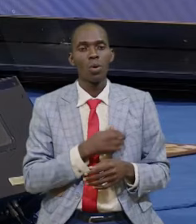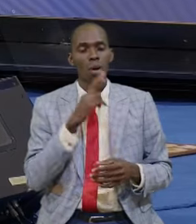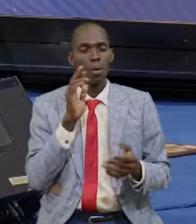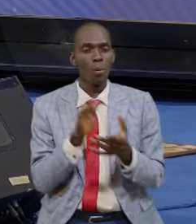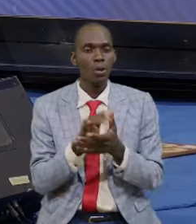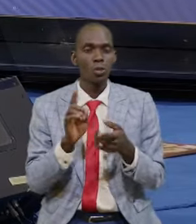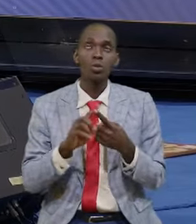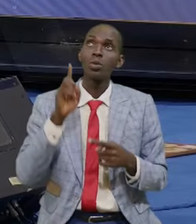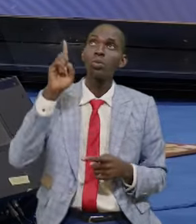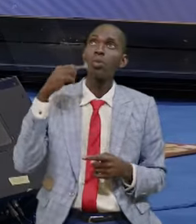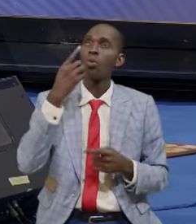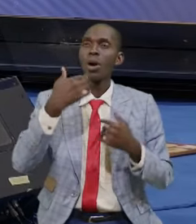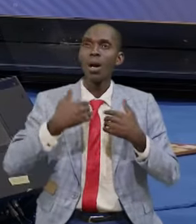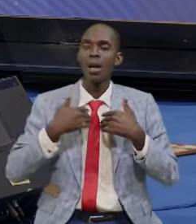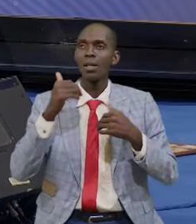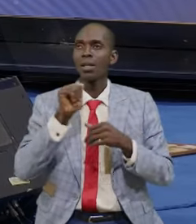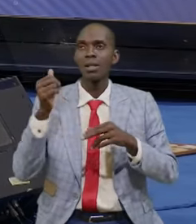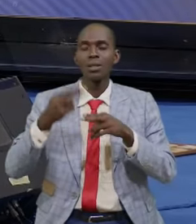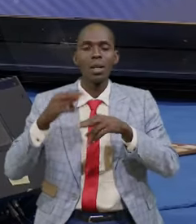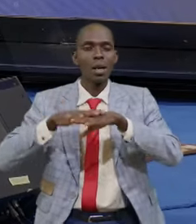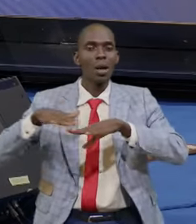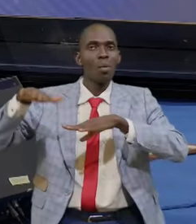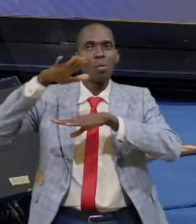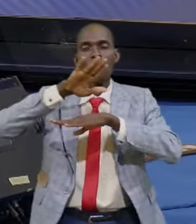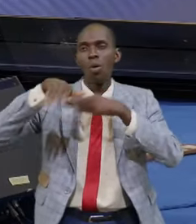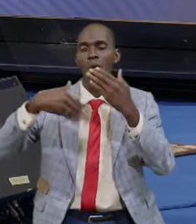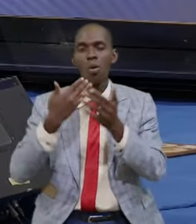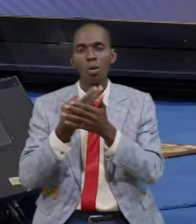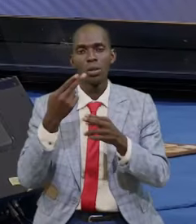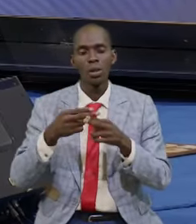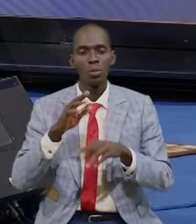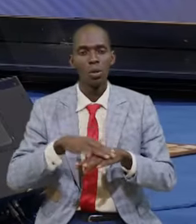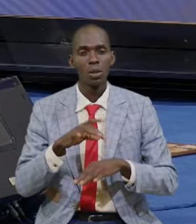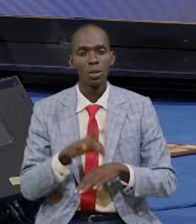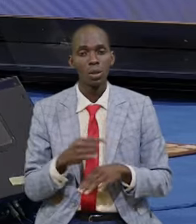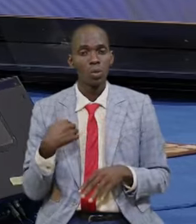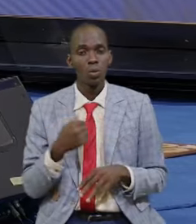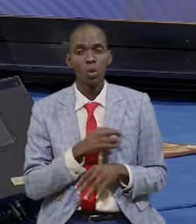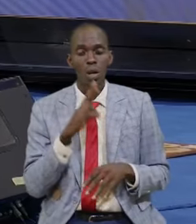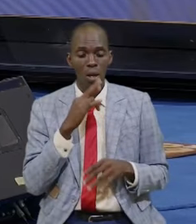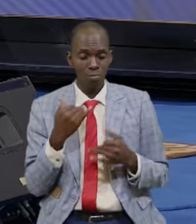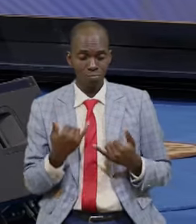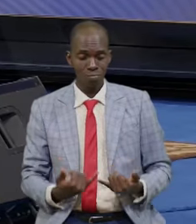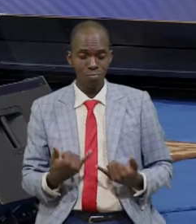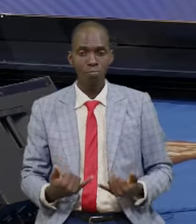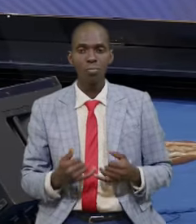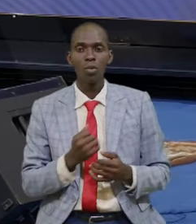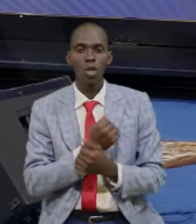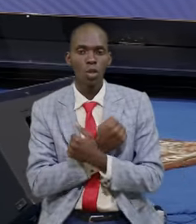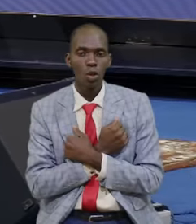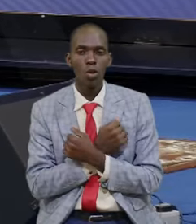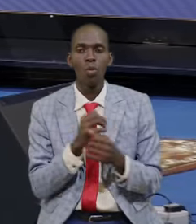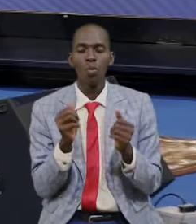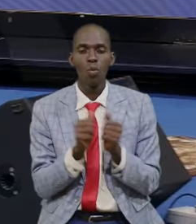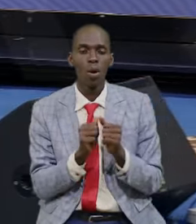above every name on earth. It says we're presently loved with compassion and